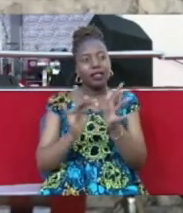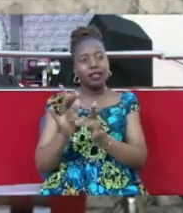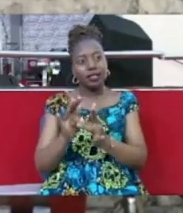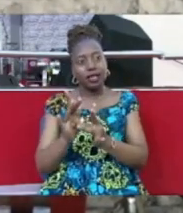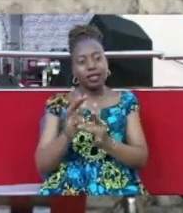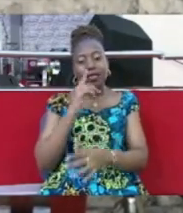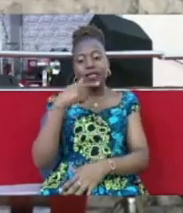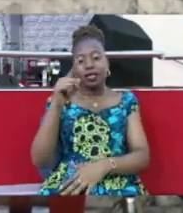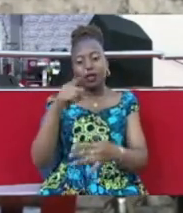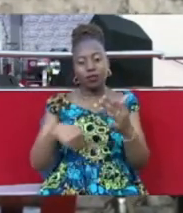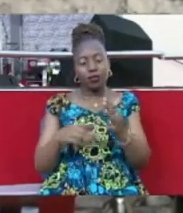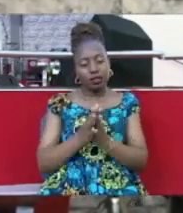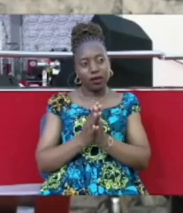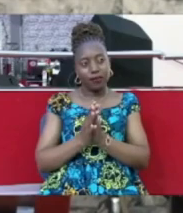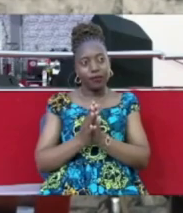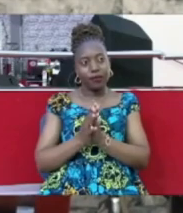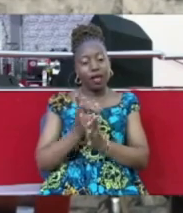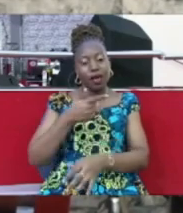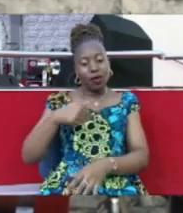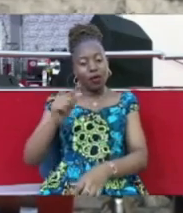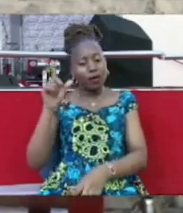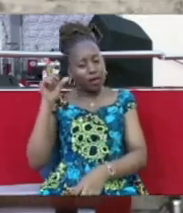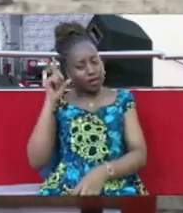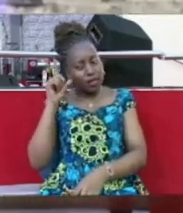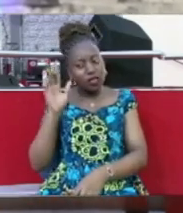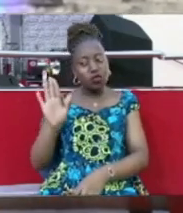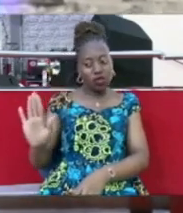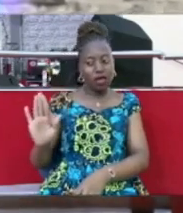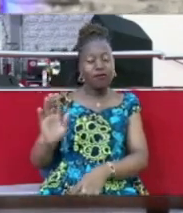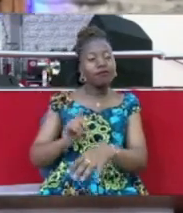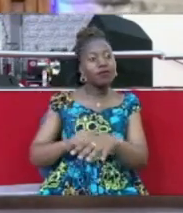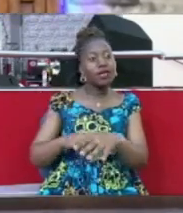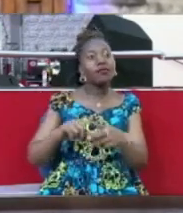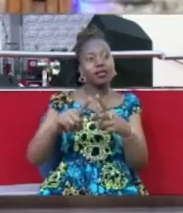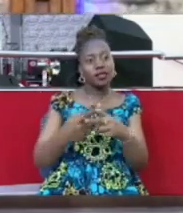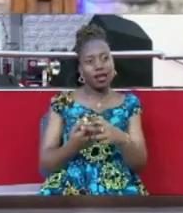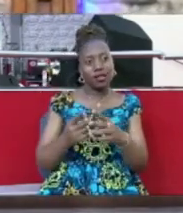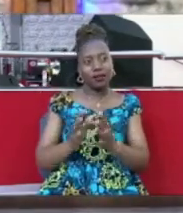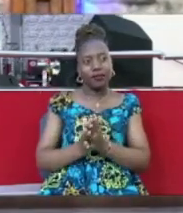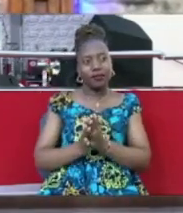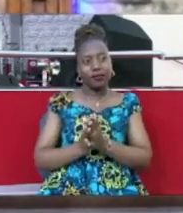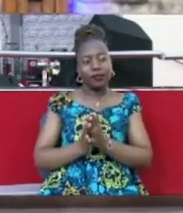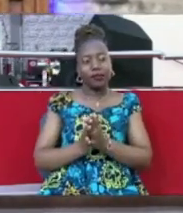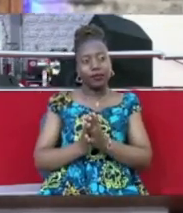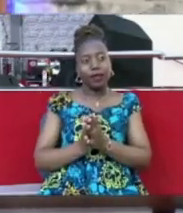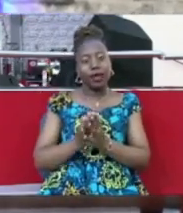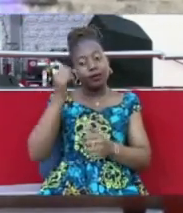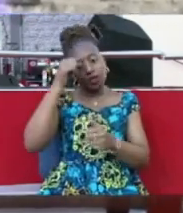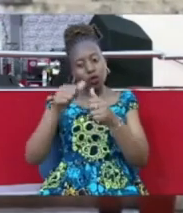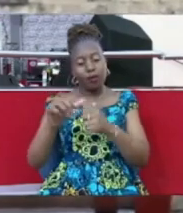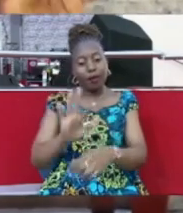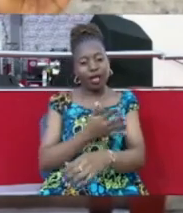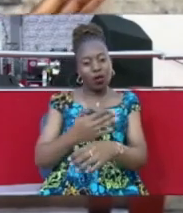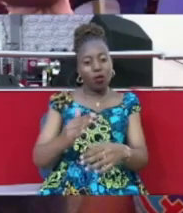goes, we will listen to them as soon as it starts. Remember, the choir is of how